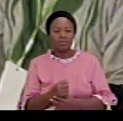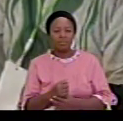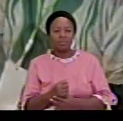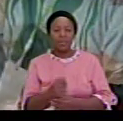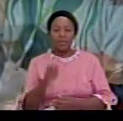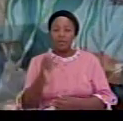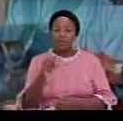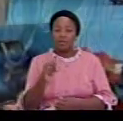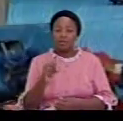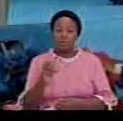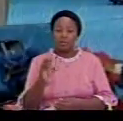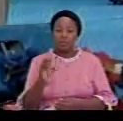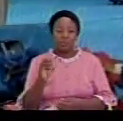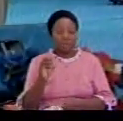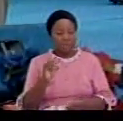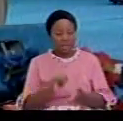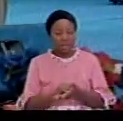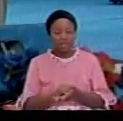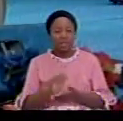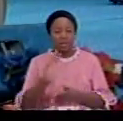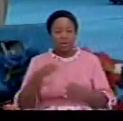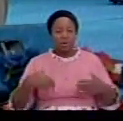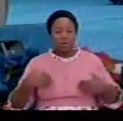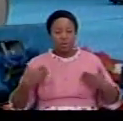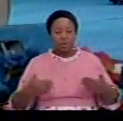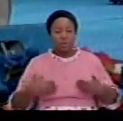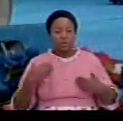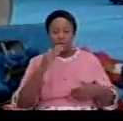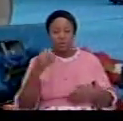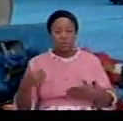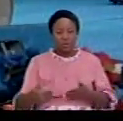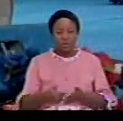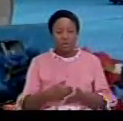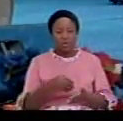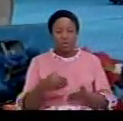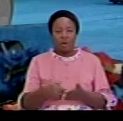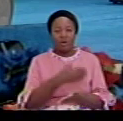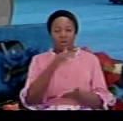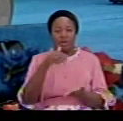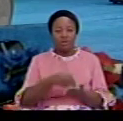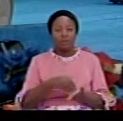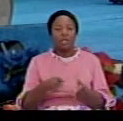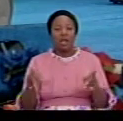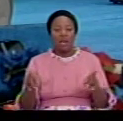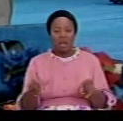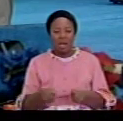So that the youth is renewed like the eagles.